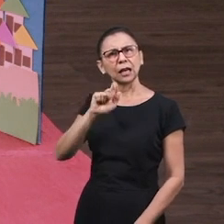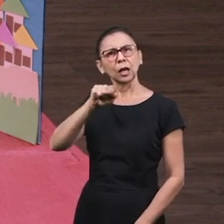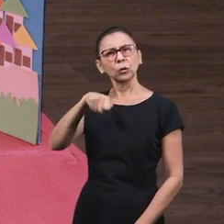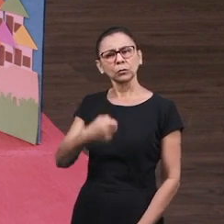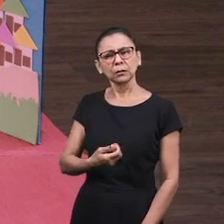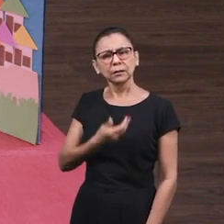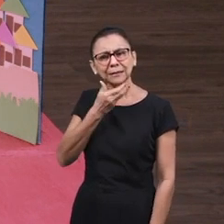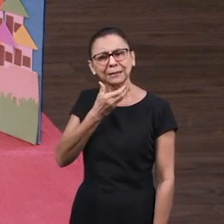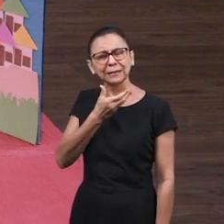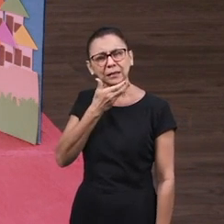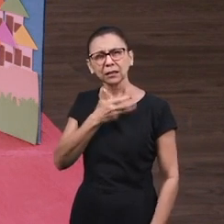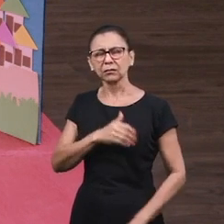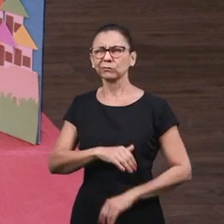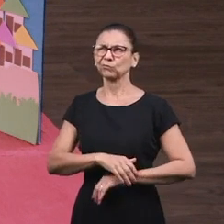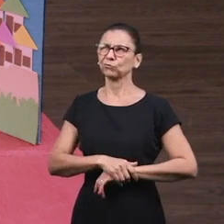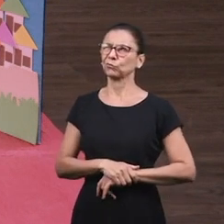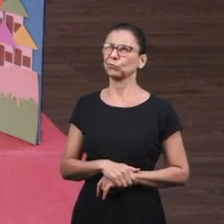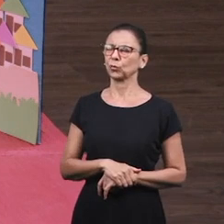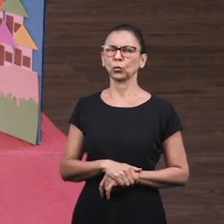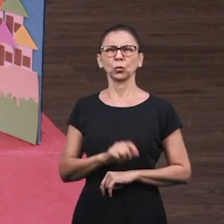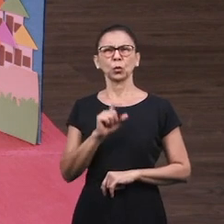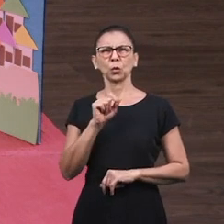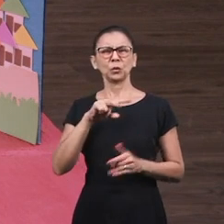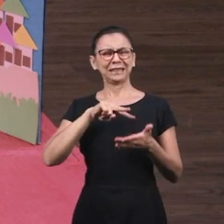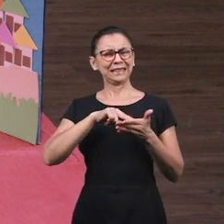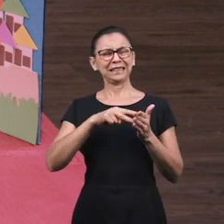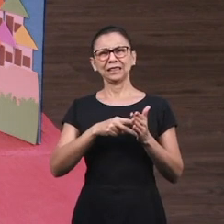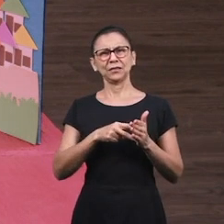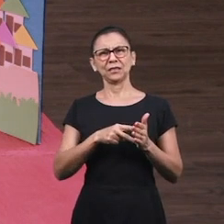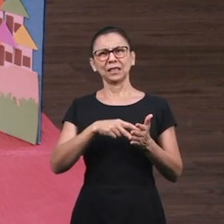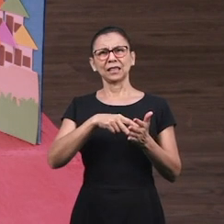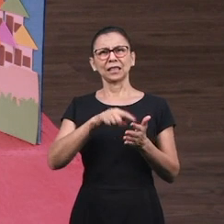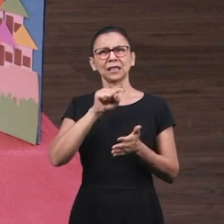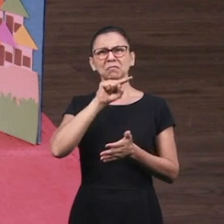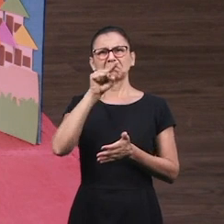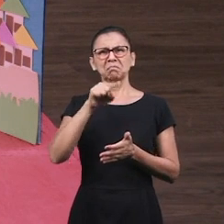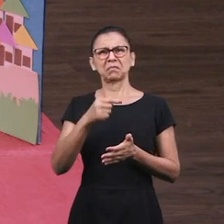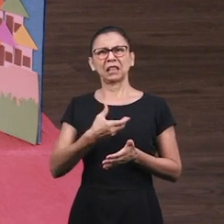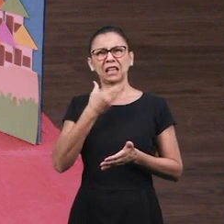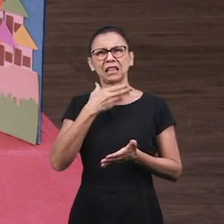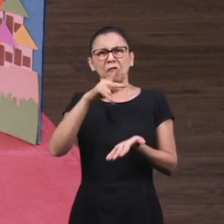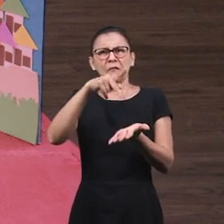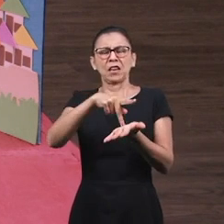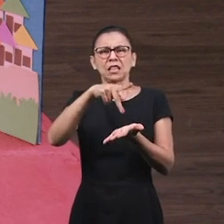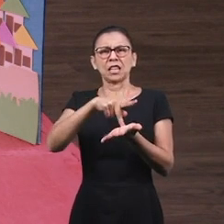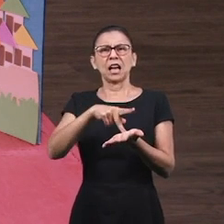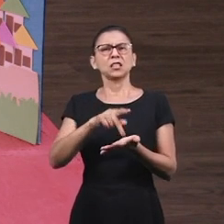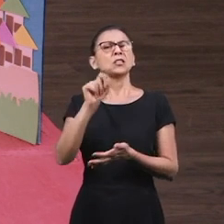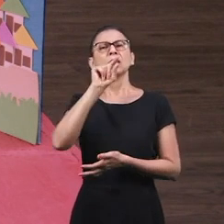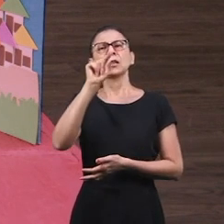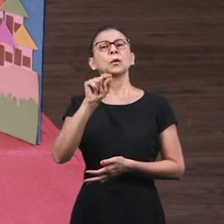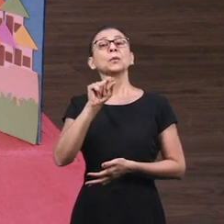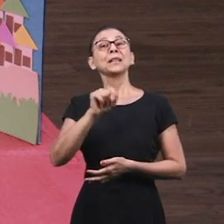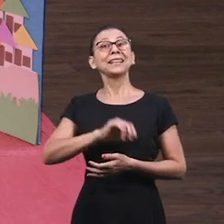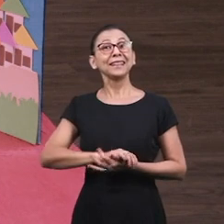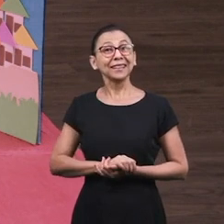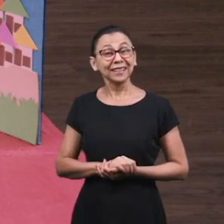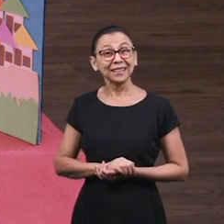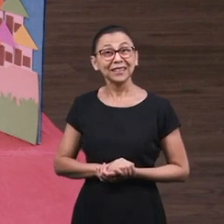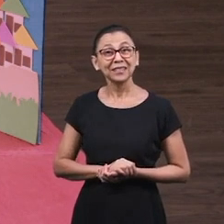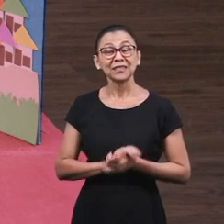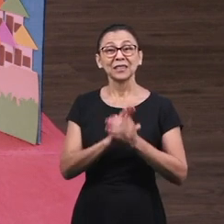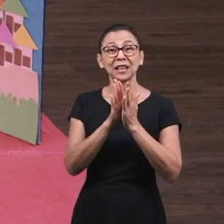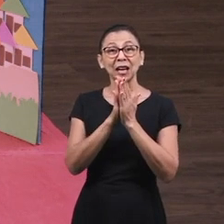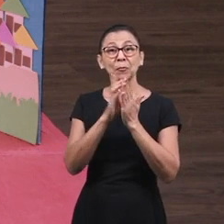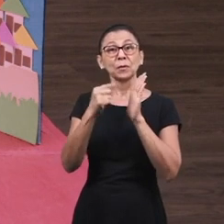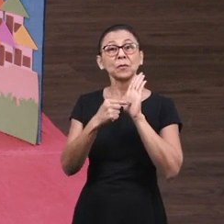But do you think everyone knows what Christmas means, what a true Christmas is? So we're going to learn what the Word of God